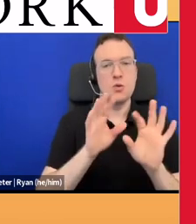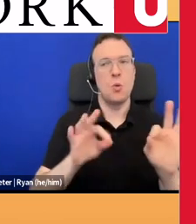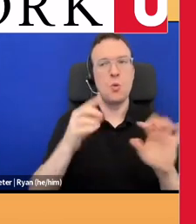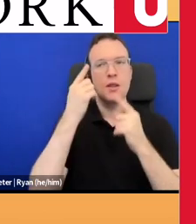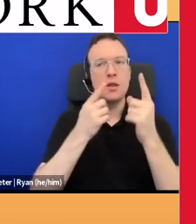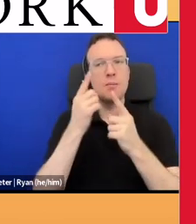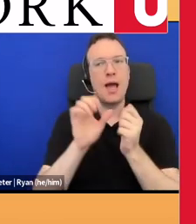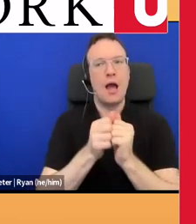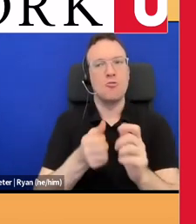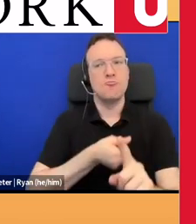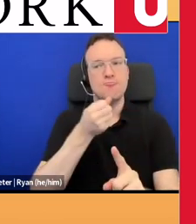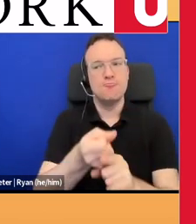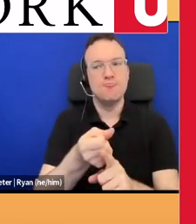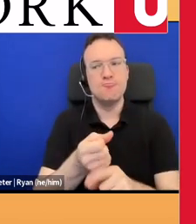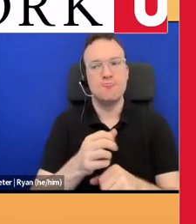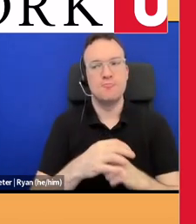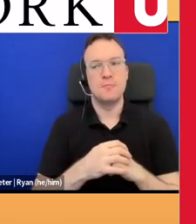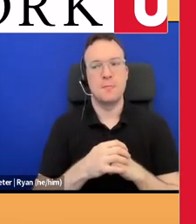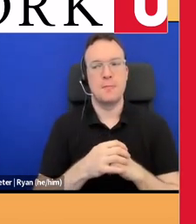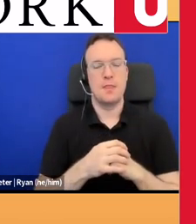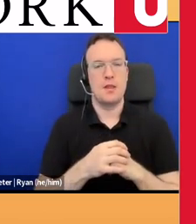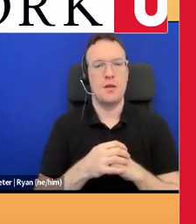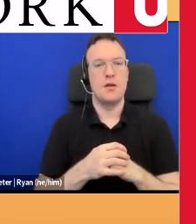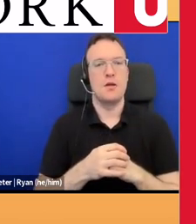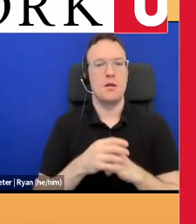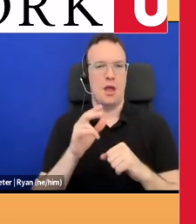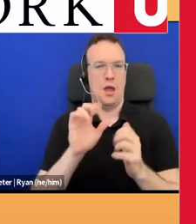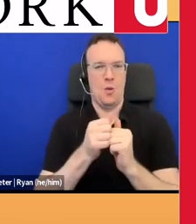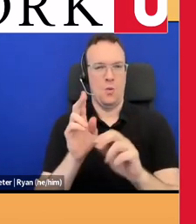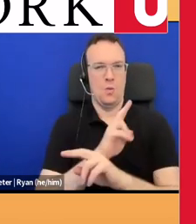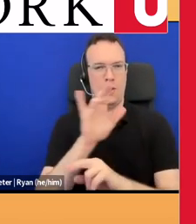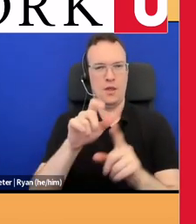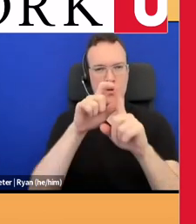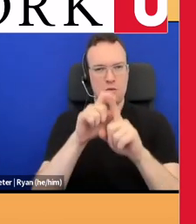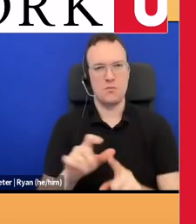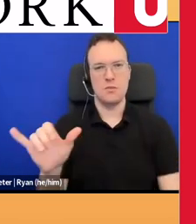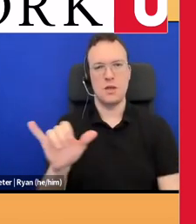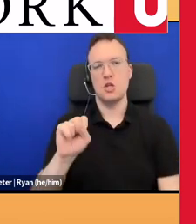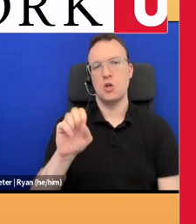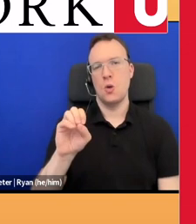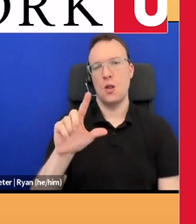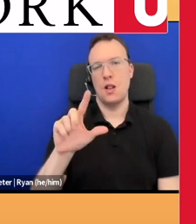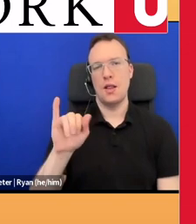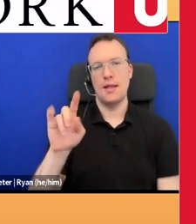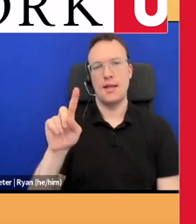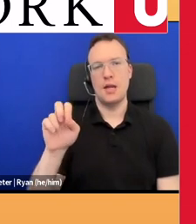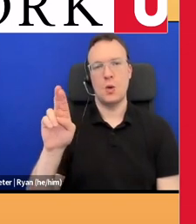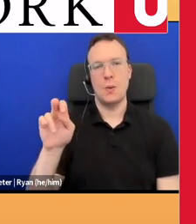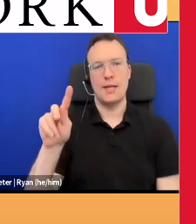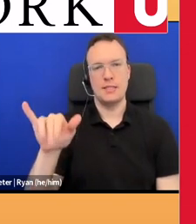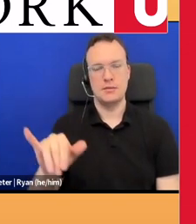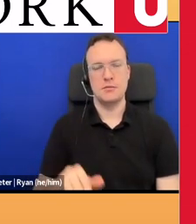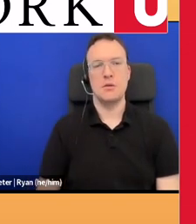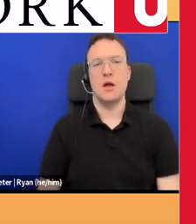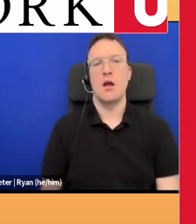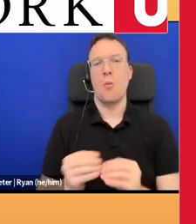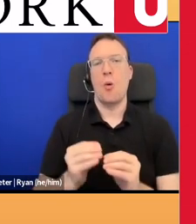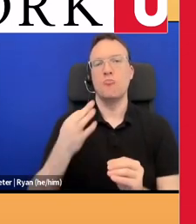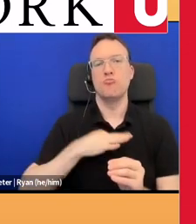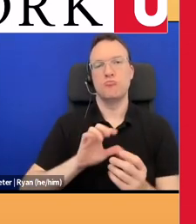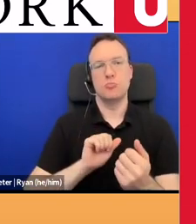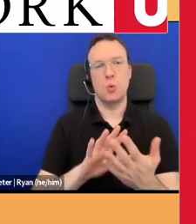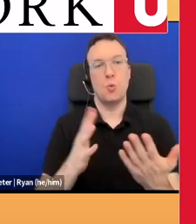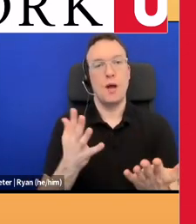of attempting to police the uses of a term like solidarity. A more useful approach is to